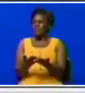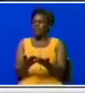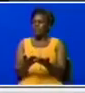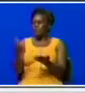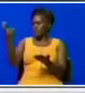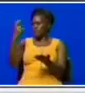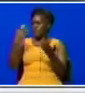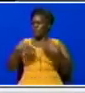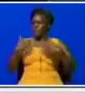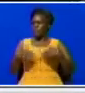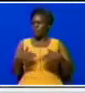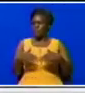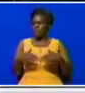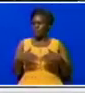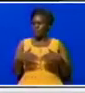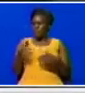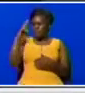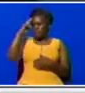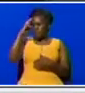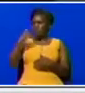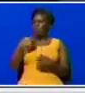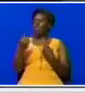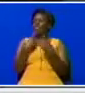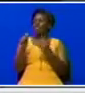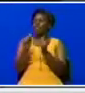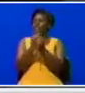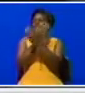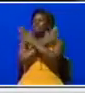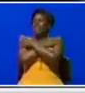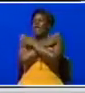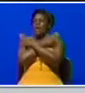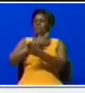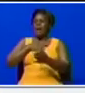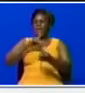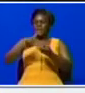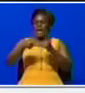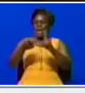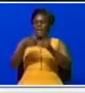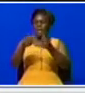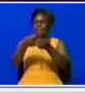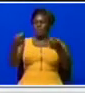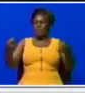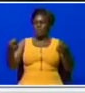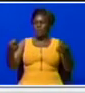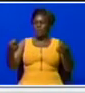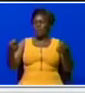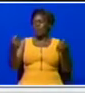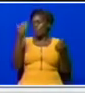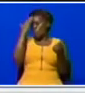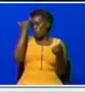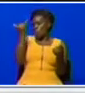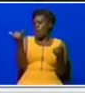we had to give you a brief recap, the reason I'm talking to my colleague from the Standard newspaper and the Standard Group is simply